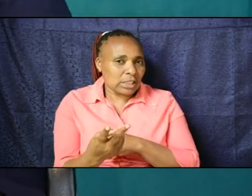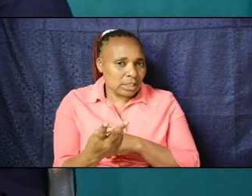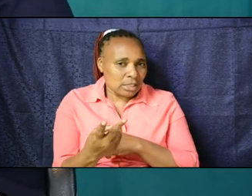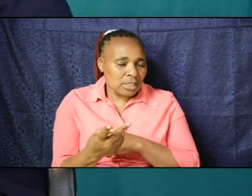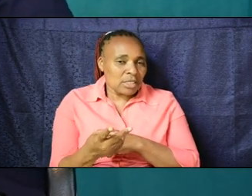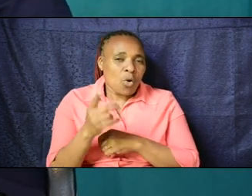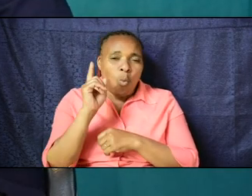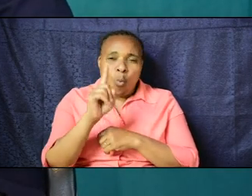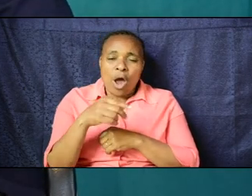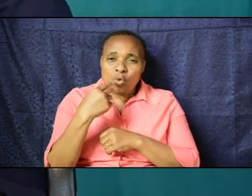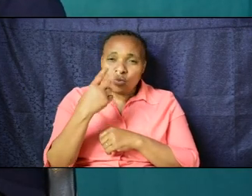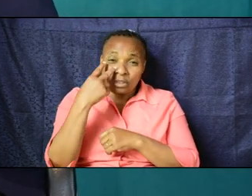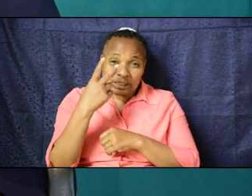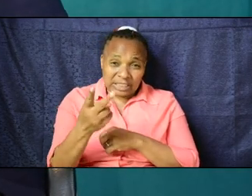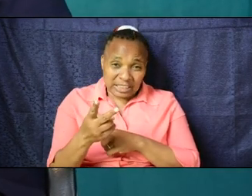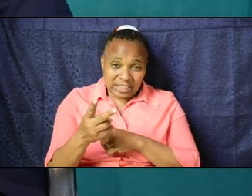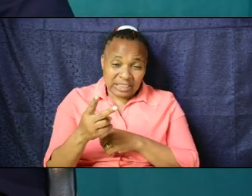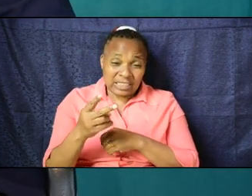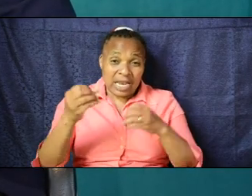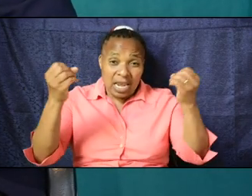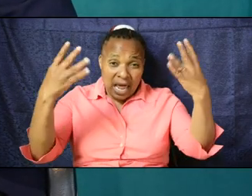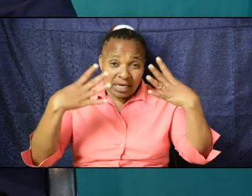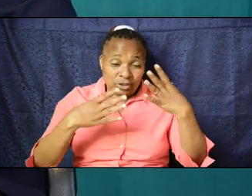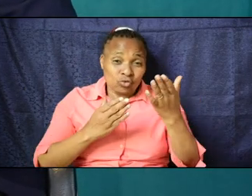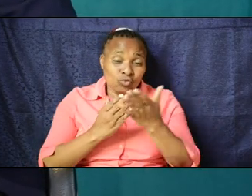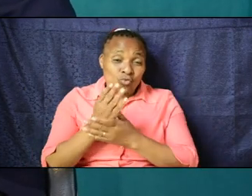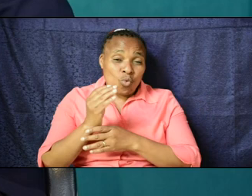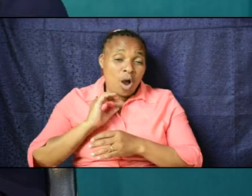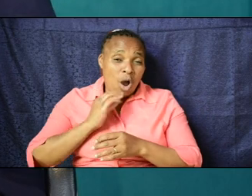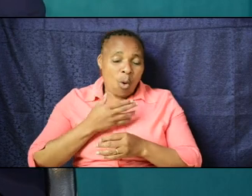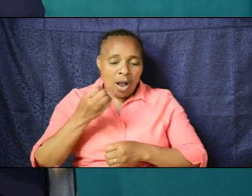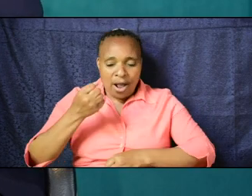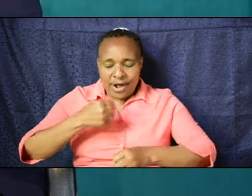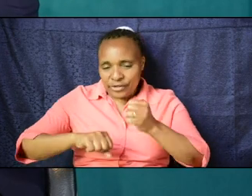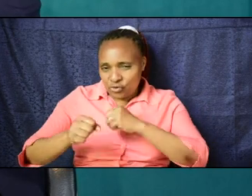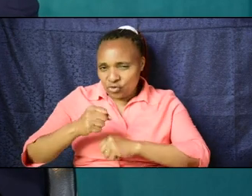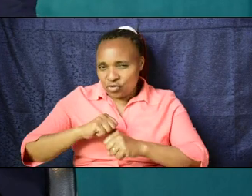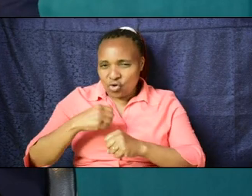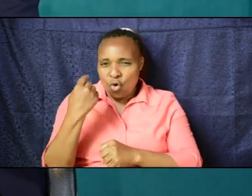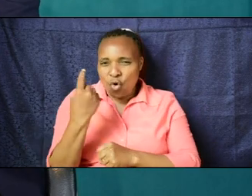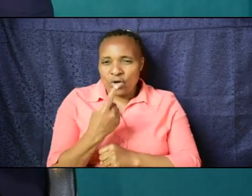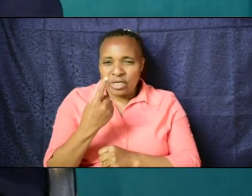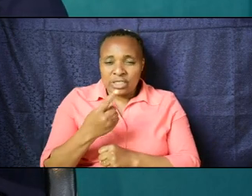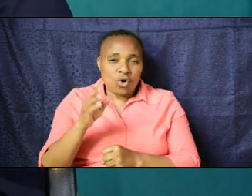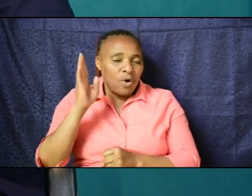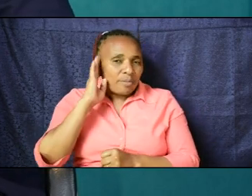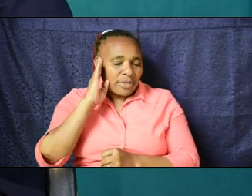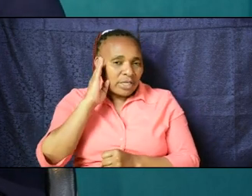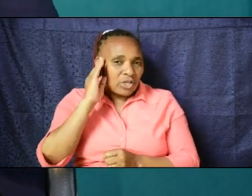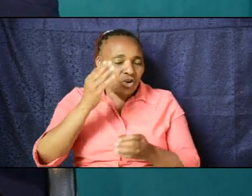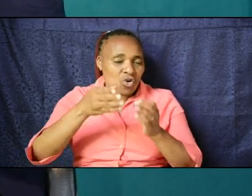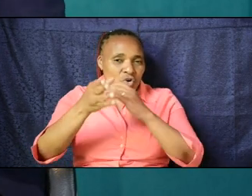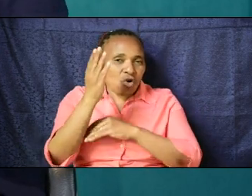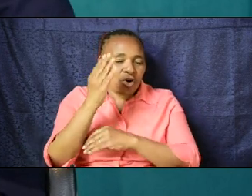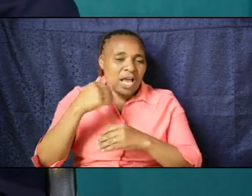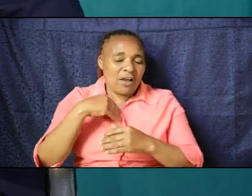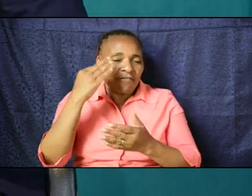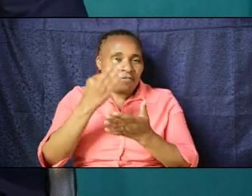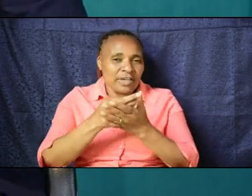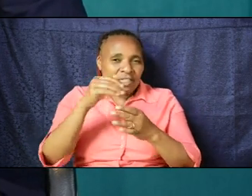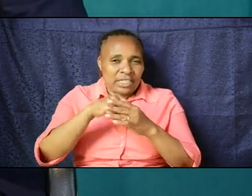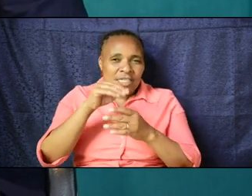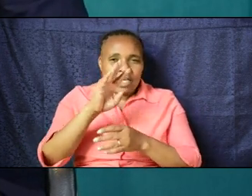can be able to see the light through our deeds. If only we be obedient to God and have faith in